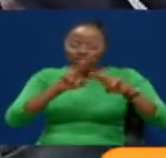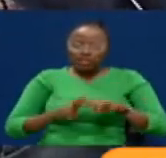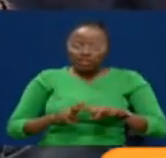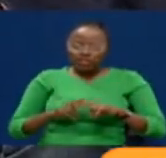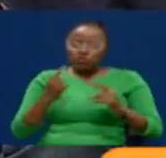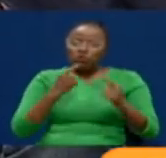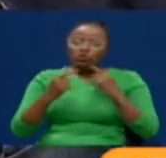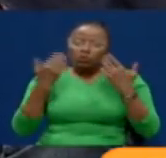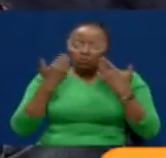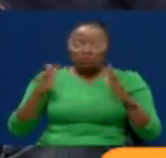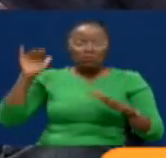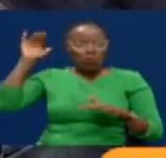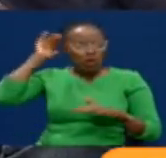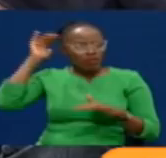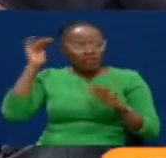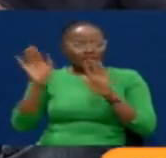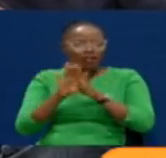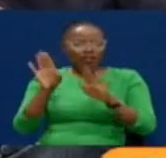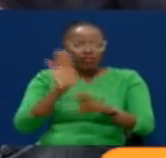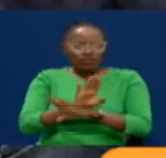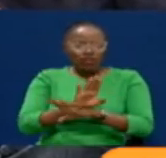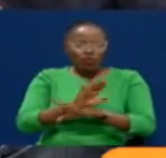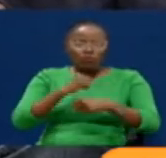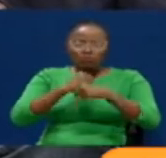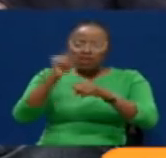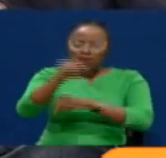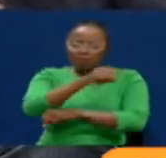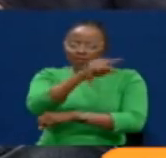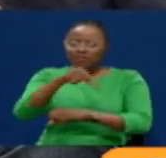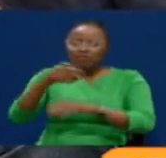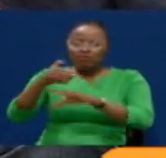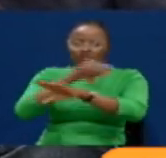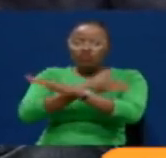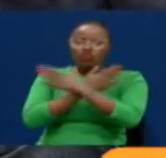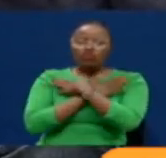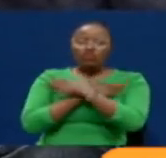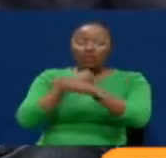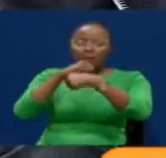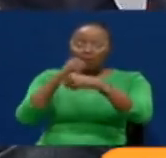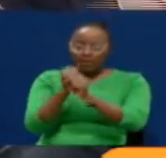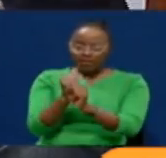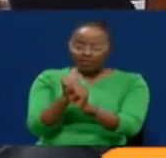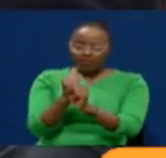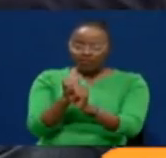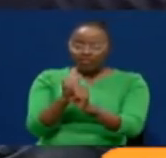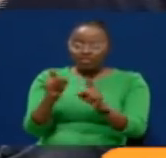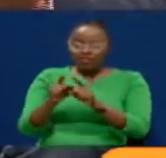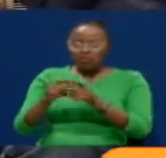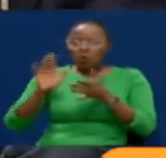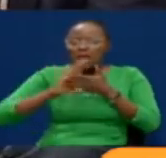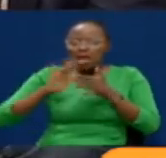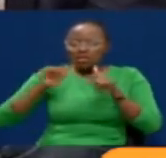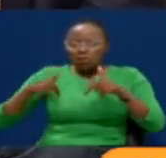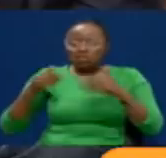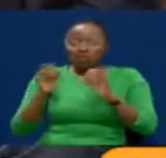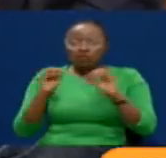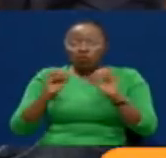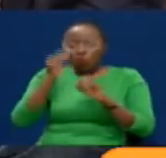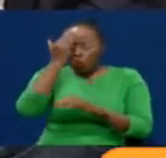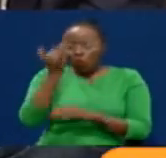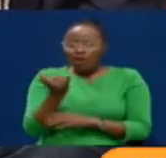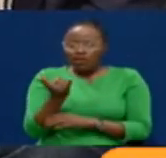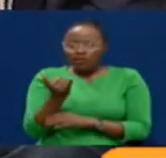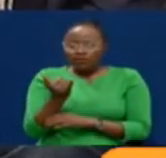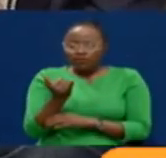talked, and we have listened, and we have done. Let's not make the mistakes which the other friends of ours have made. Sure. Let's not rush ourselves, because, you see,